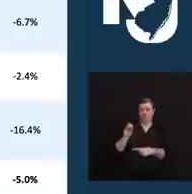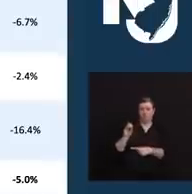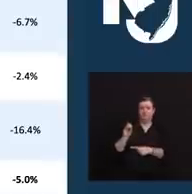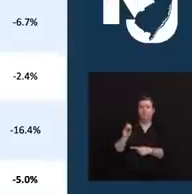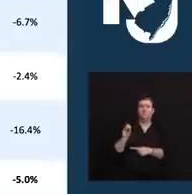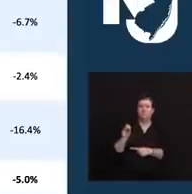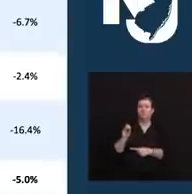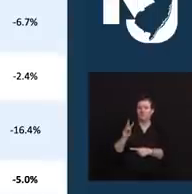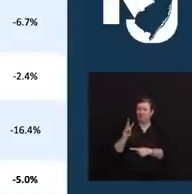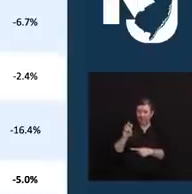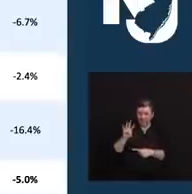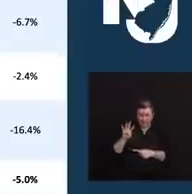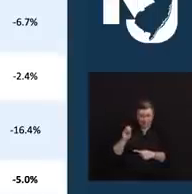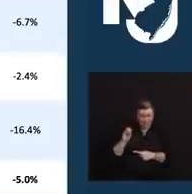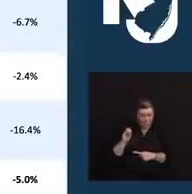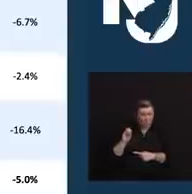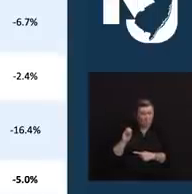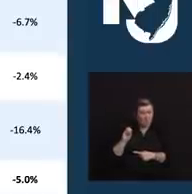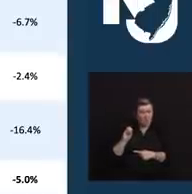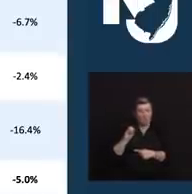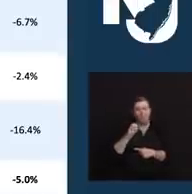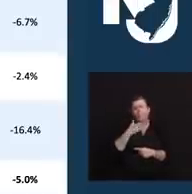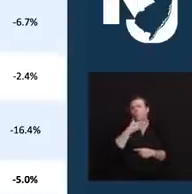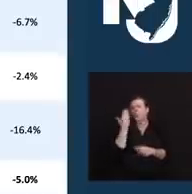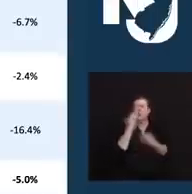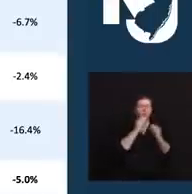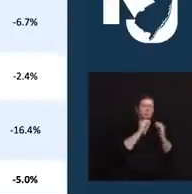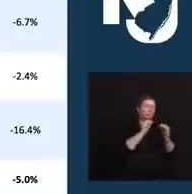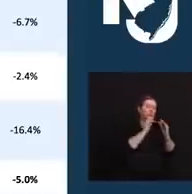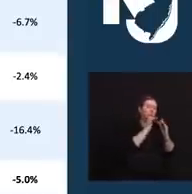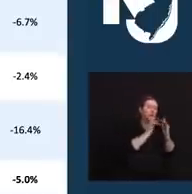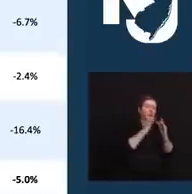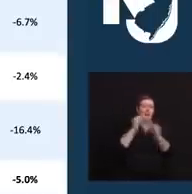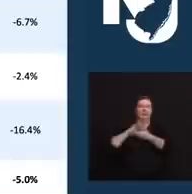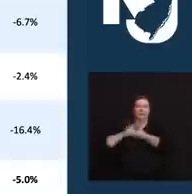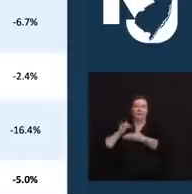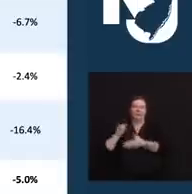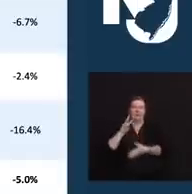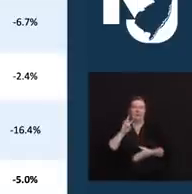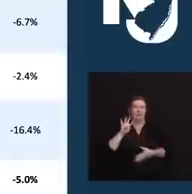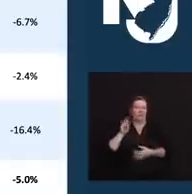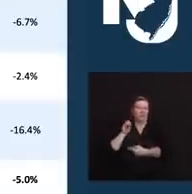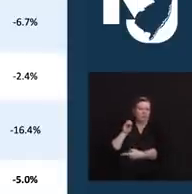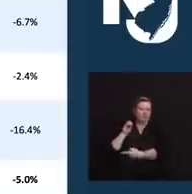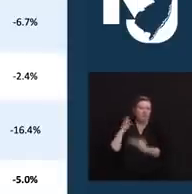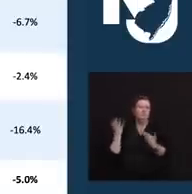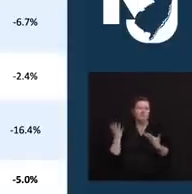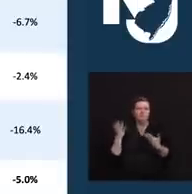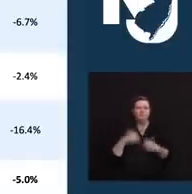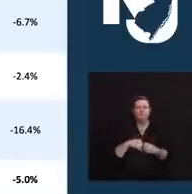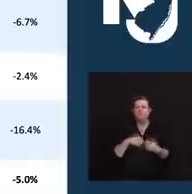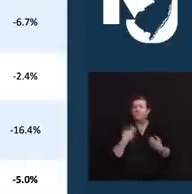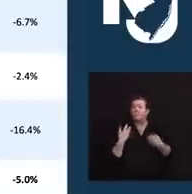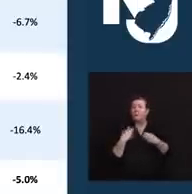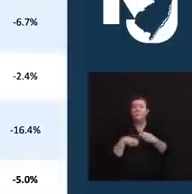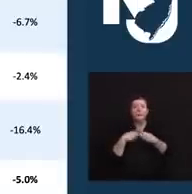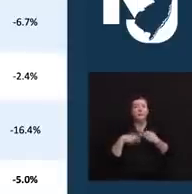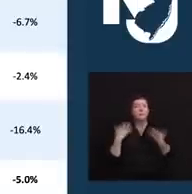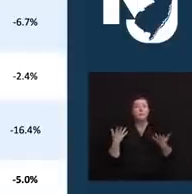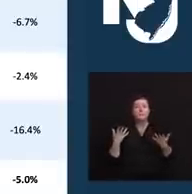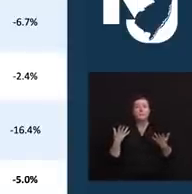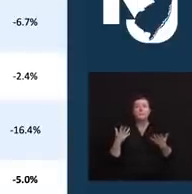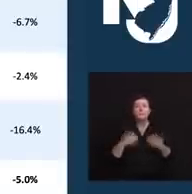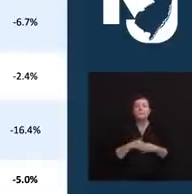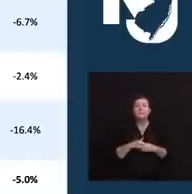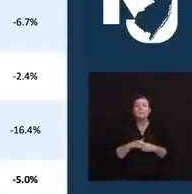statewide lack both. Also, of the remaining divide, 50%, 50%, is accounted for by